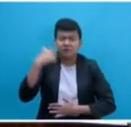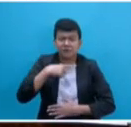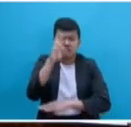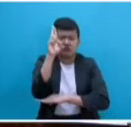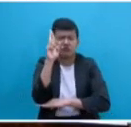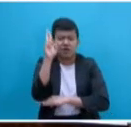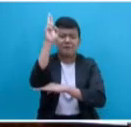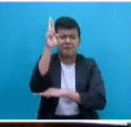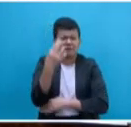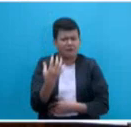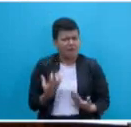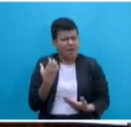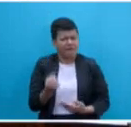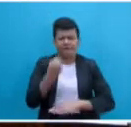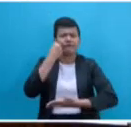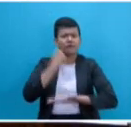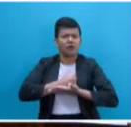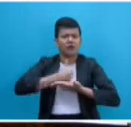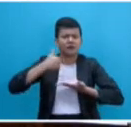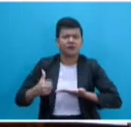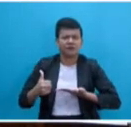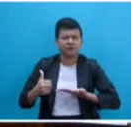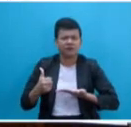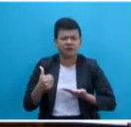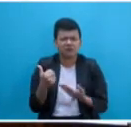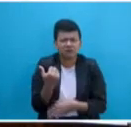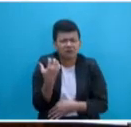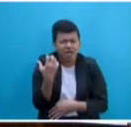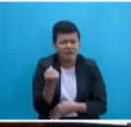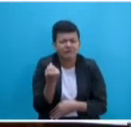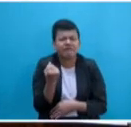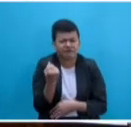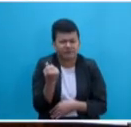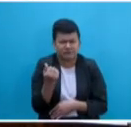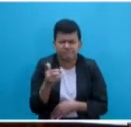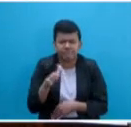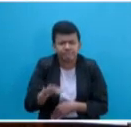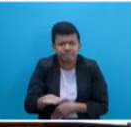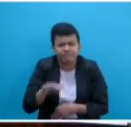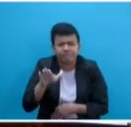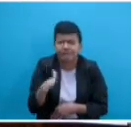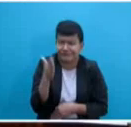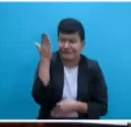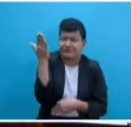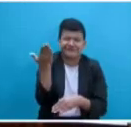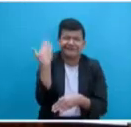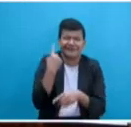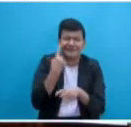authority. He's the font of mercy. Whenever he addresses the nation, he must